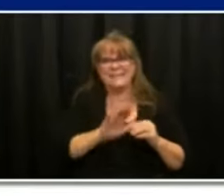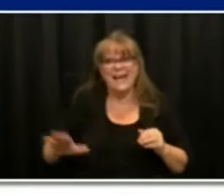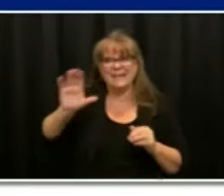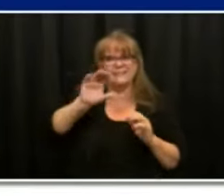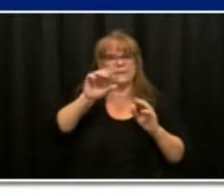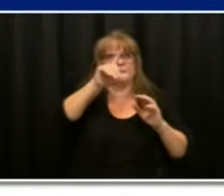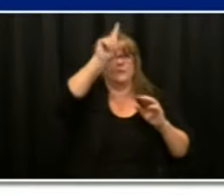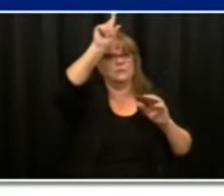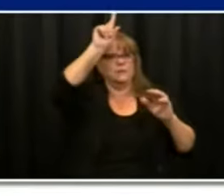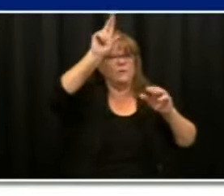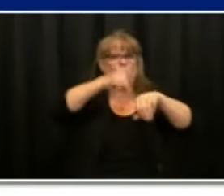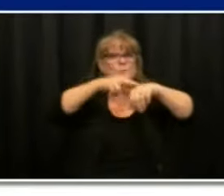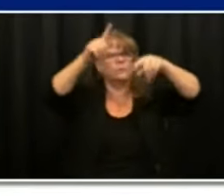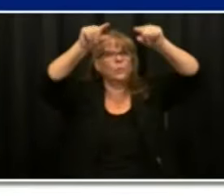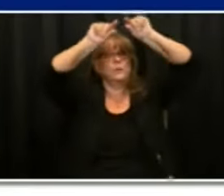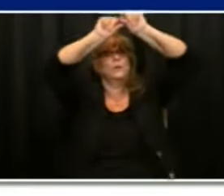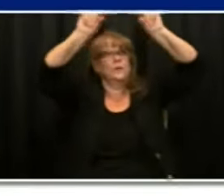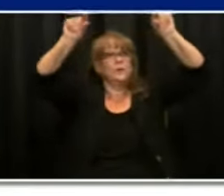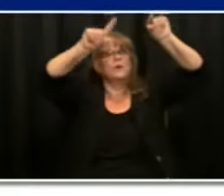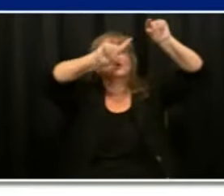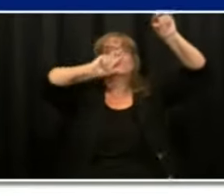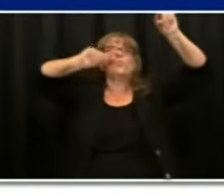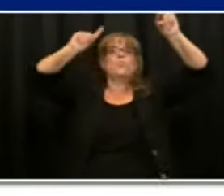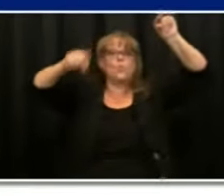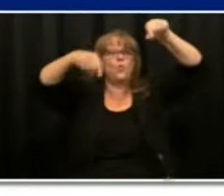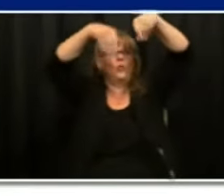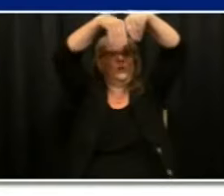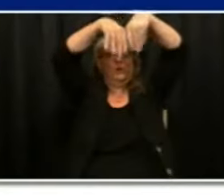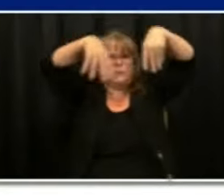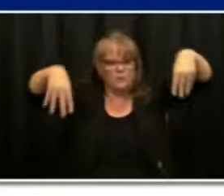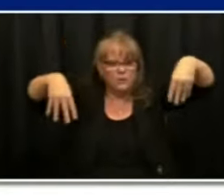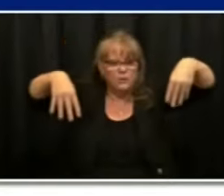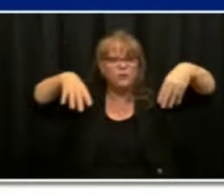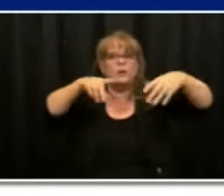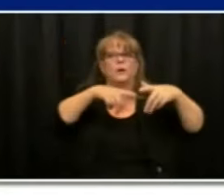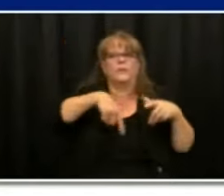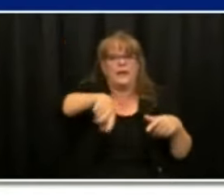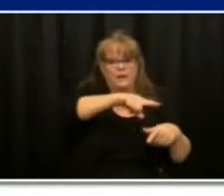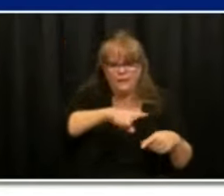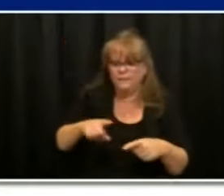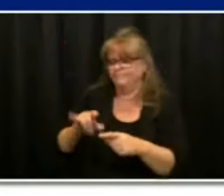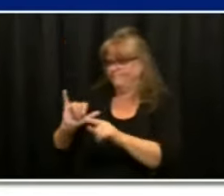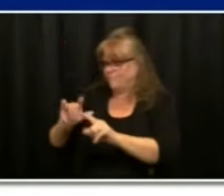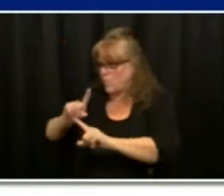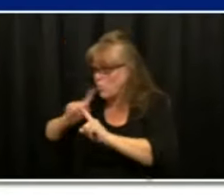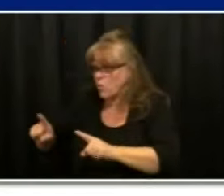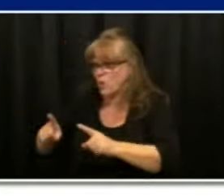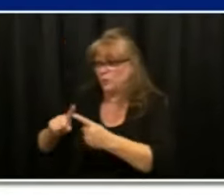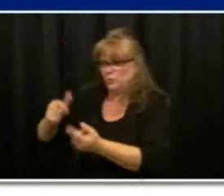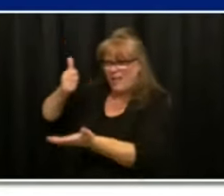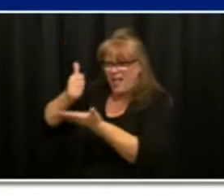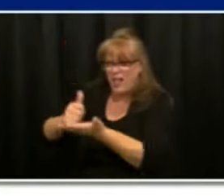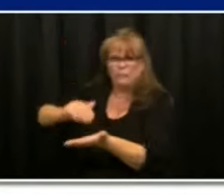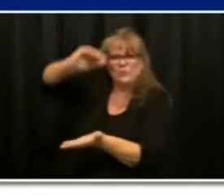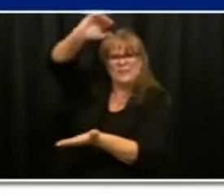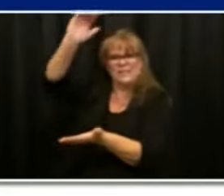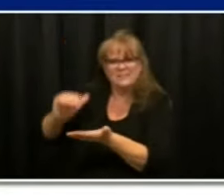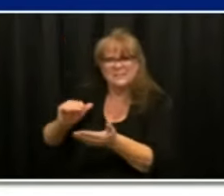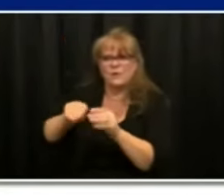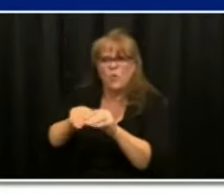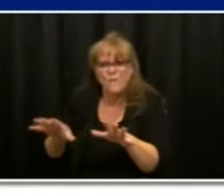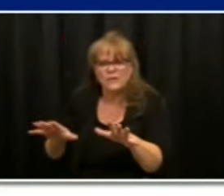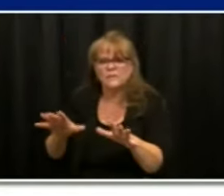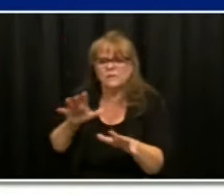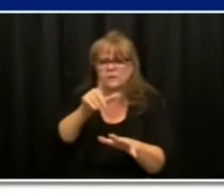viral transmission in the spring, we have implemented more sustainable policies tailored to local communities. Our newest framework